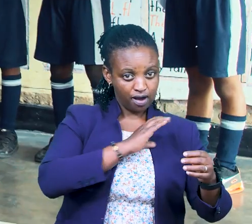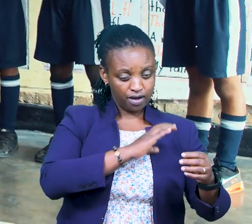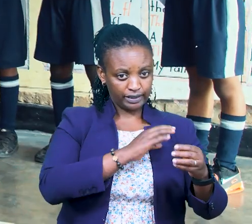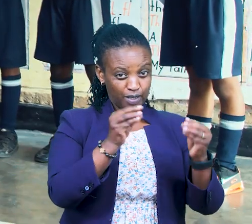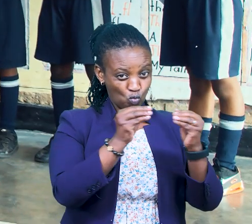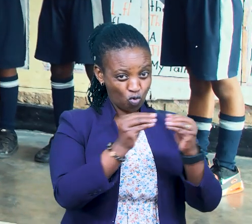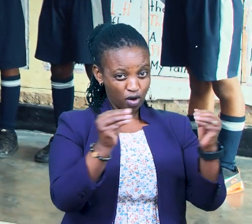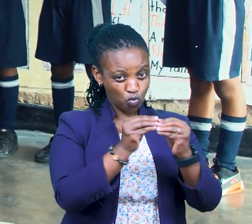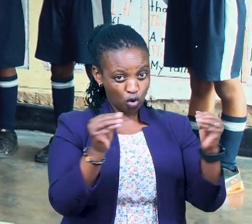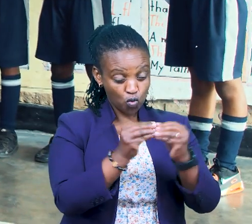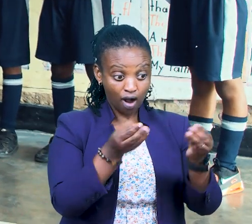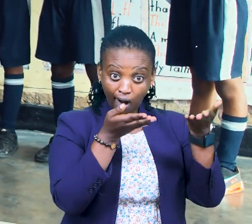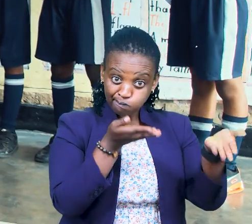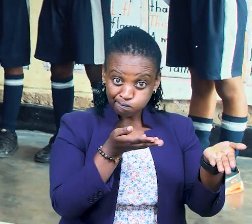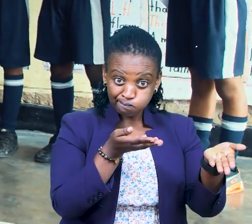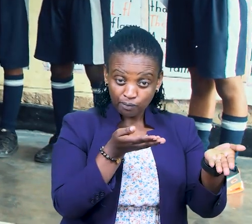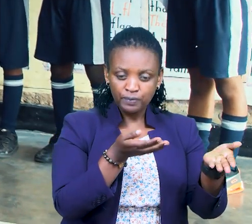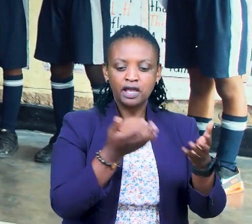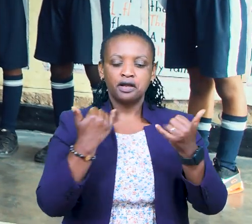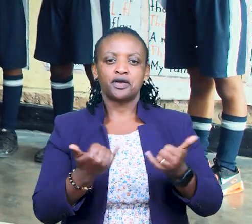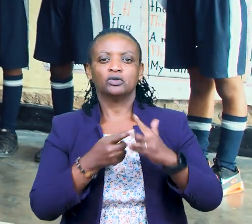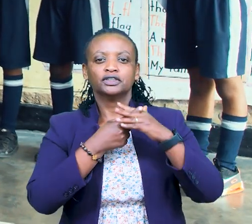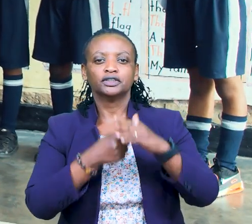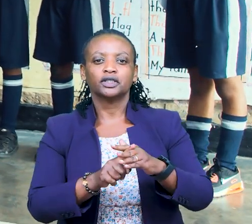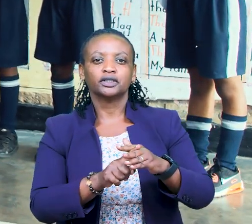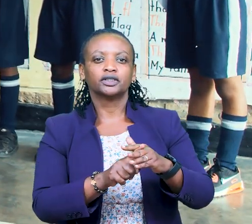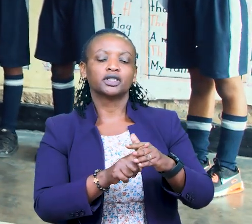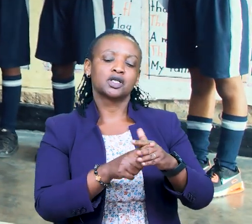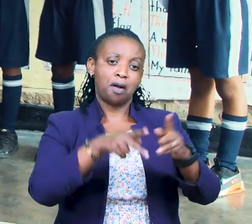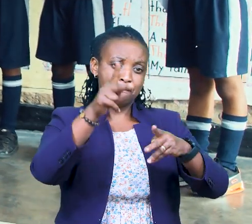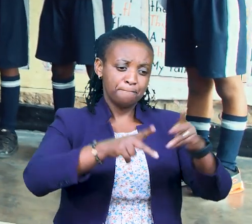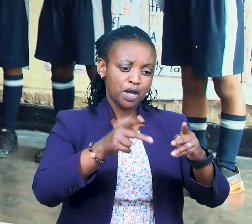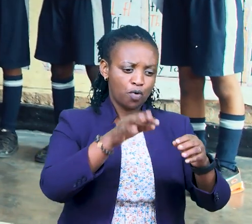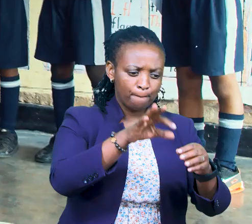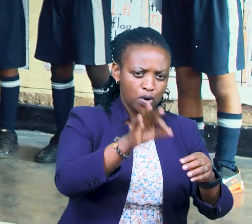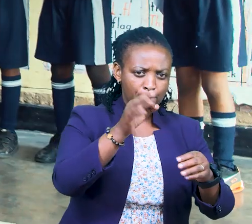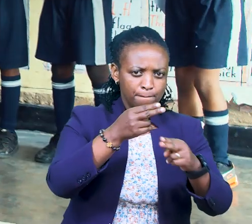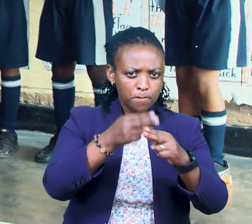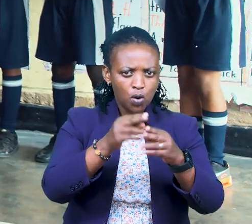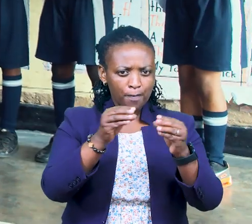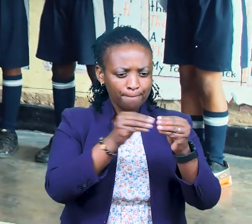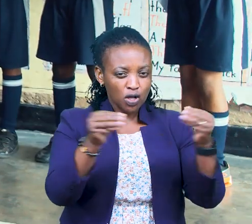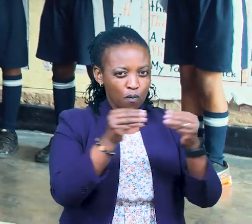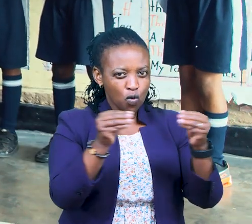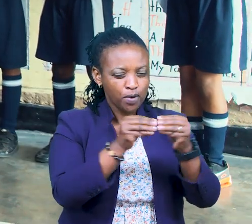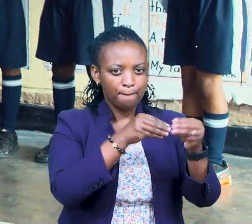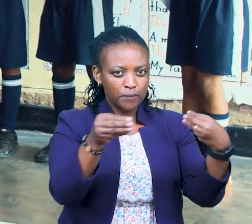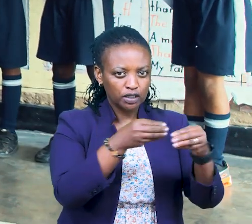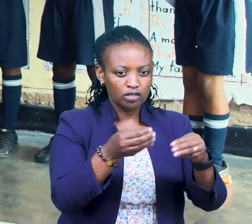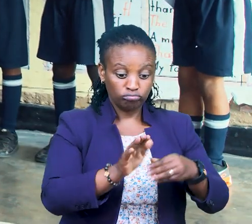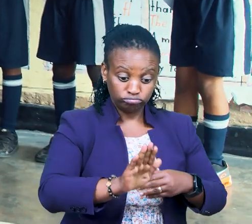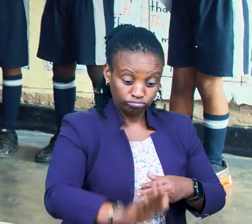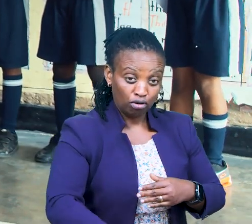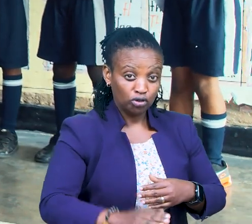identified characteristics of magnets. Are we there? So we are starting with people who identified magnetic materials.